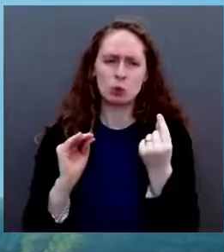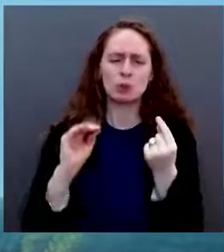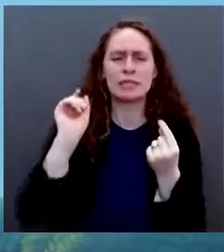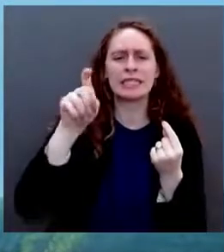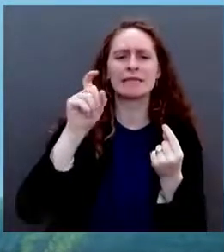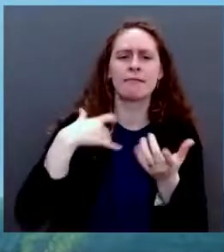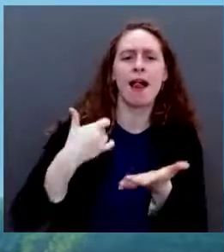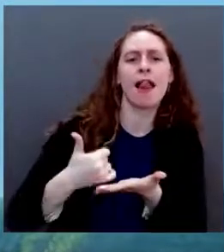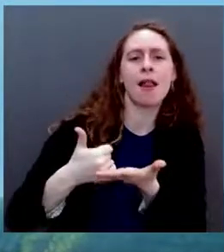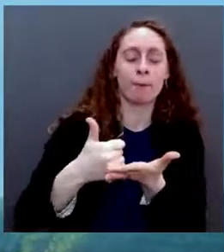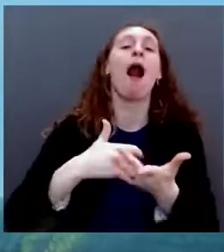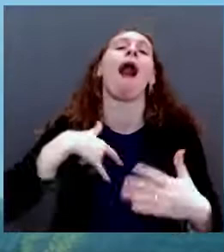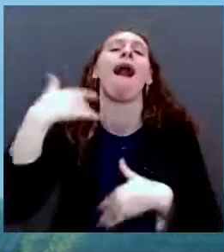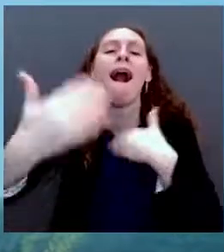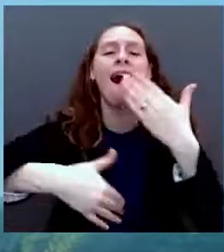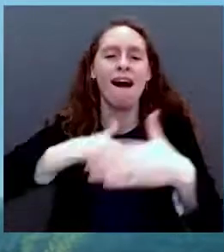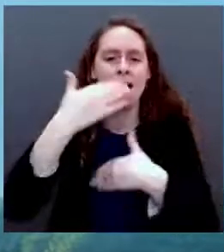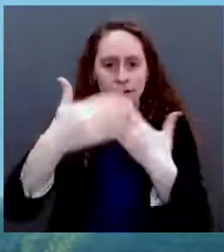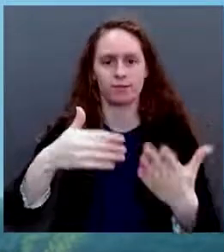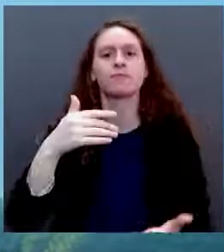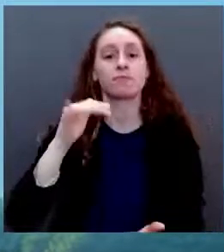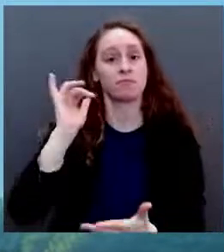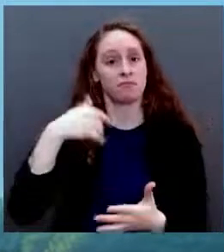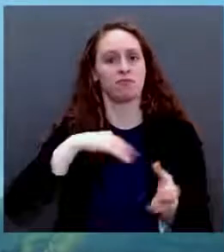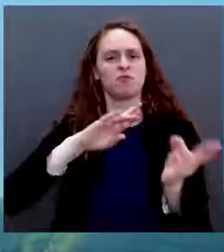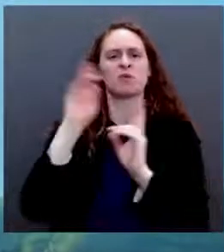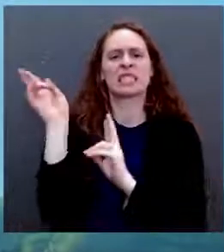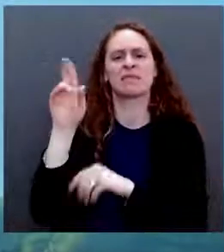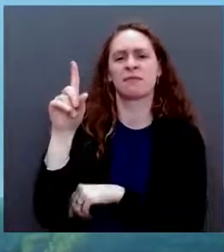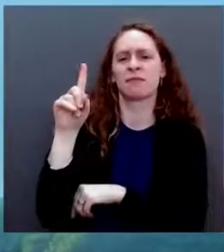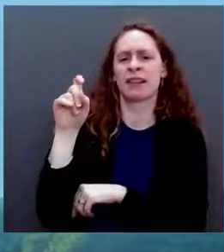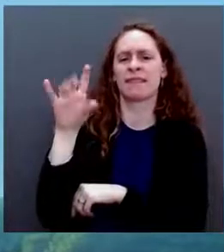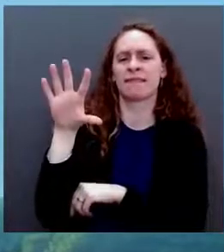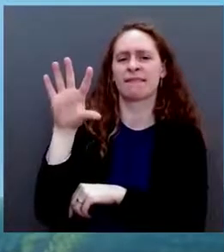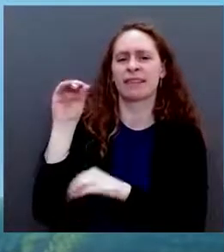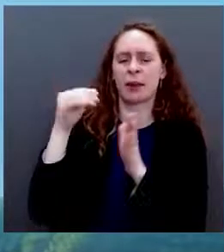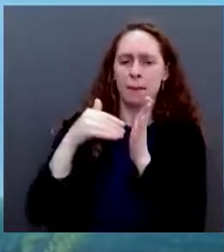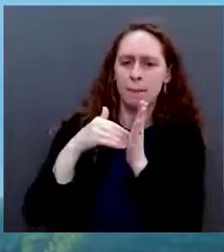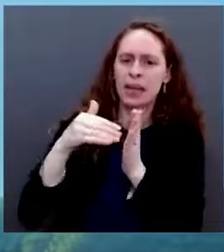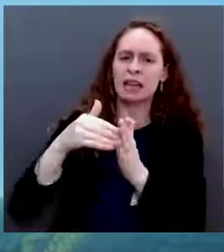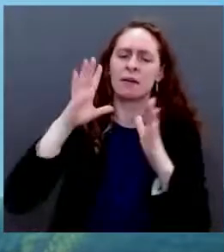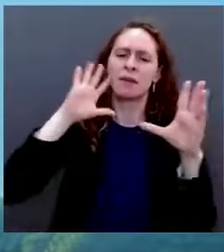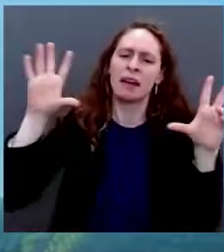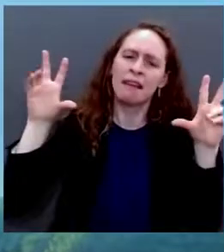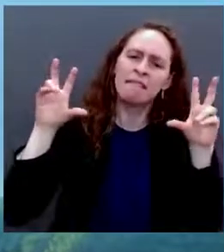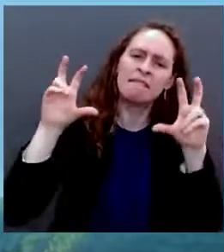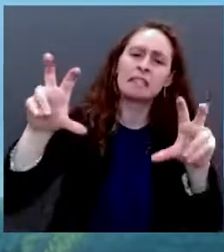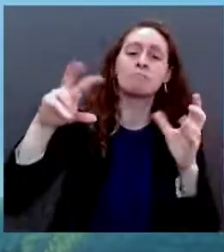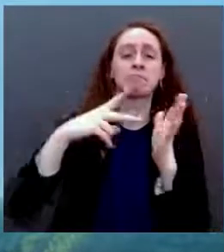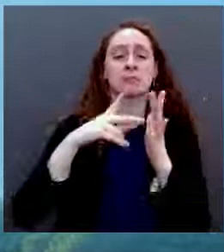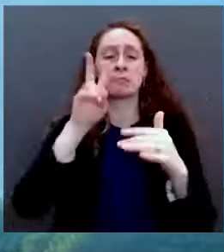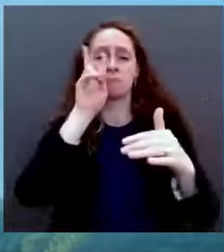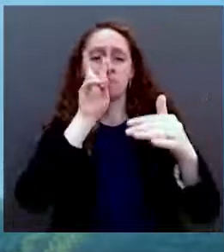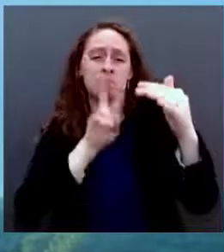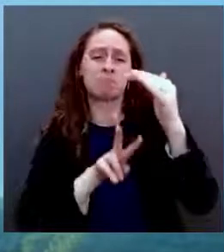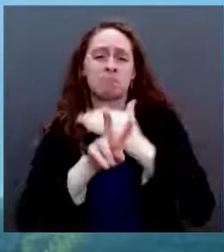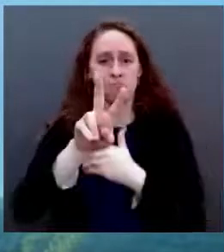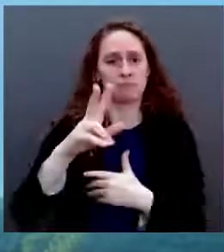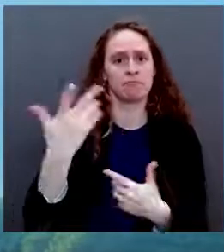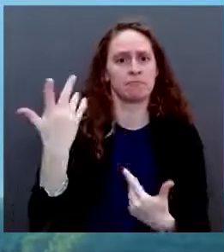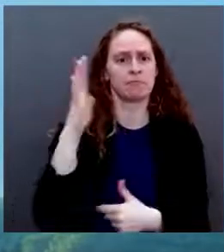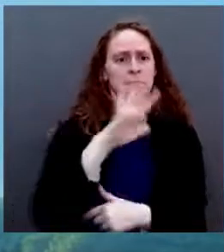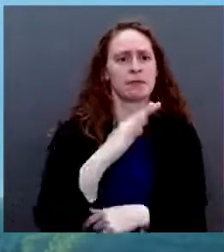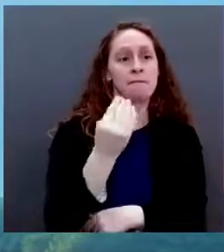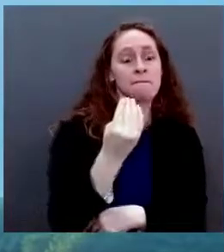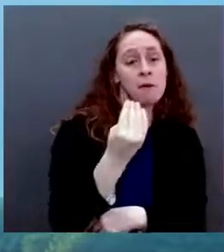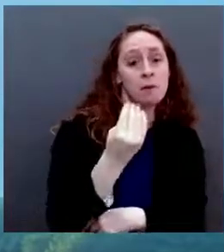will help to sponsor at least 15 new projects that will complement, expand along the 50 facilities